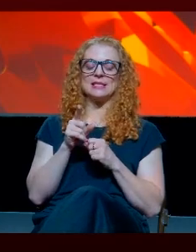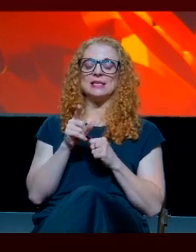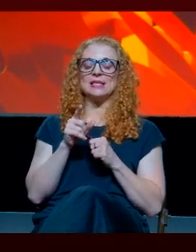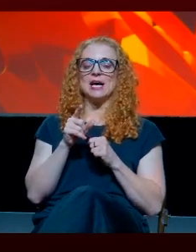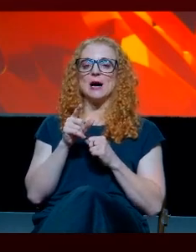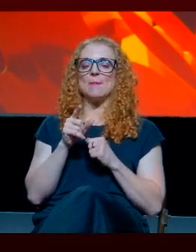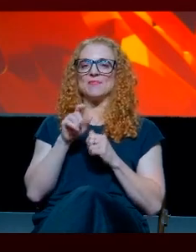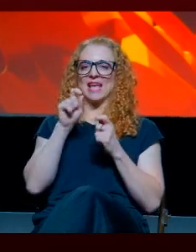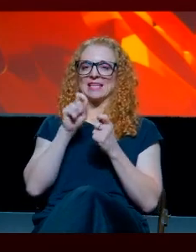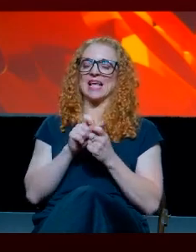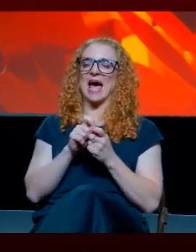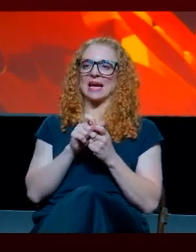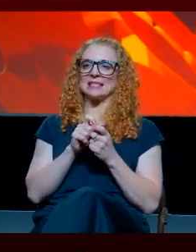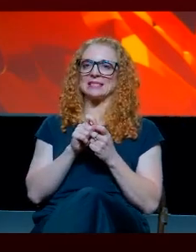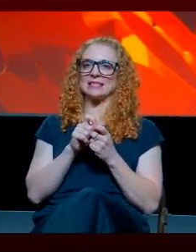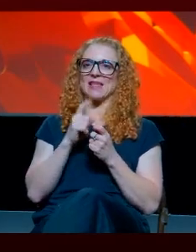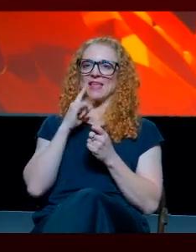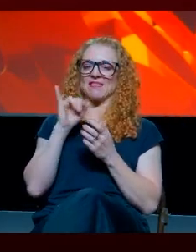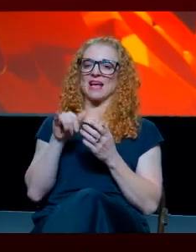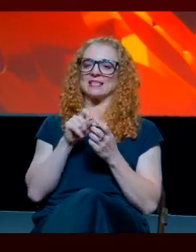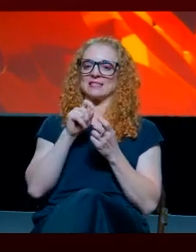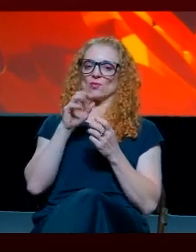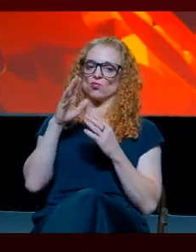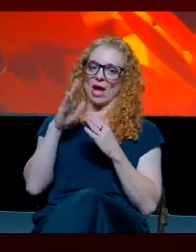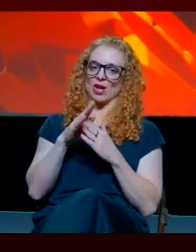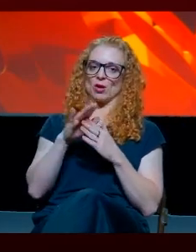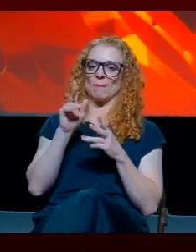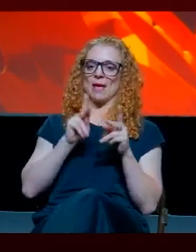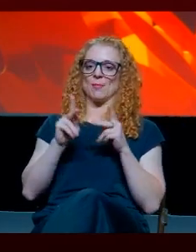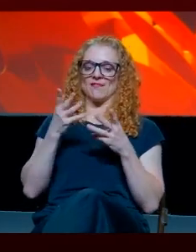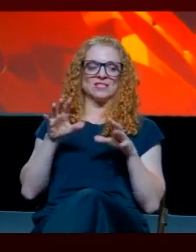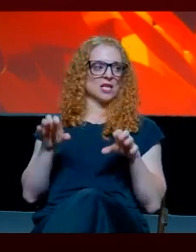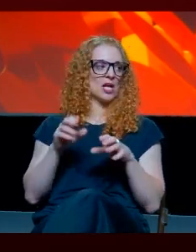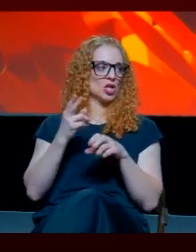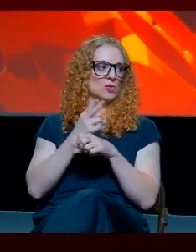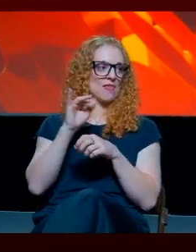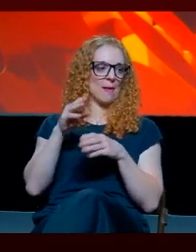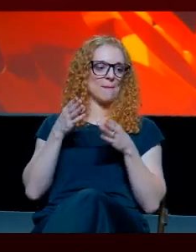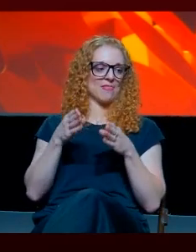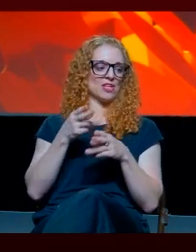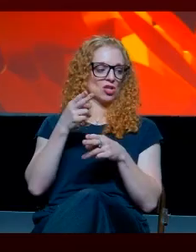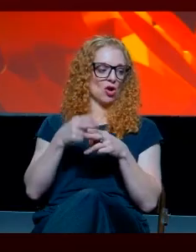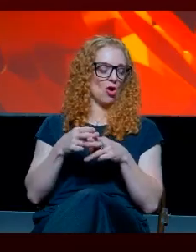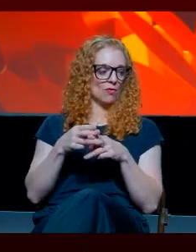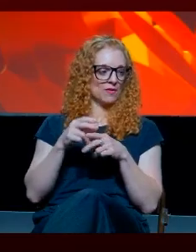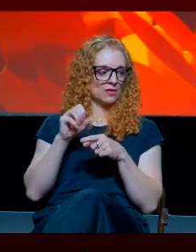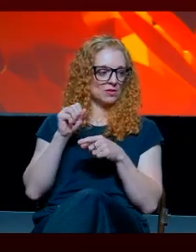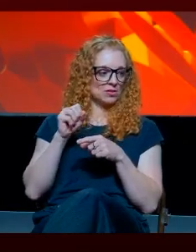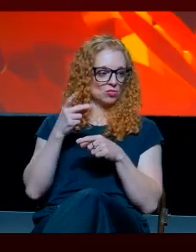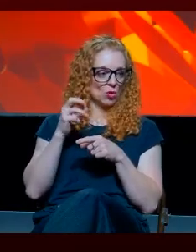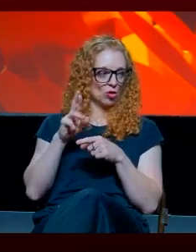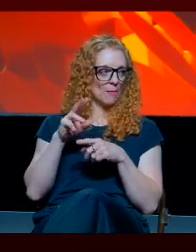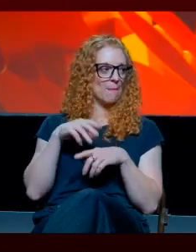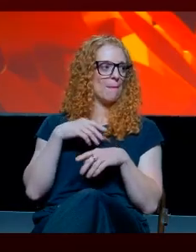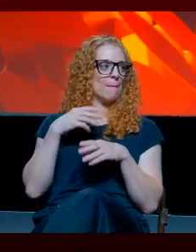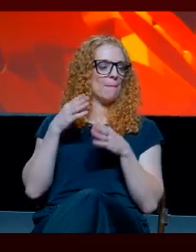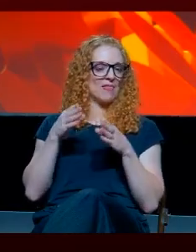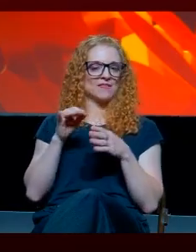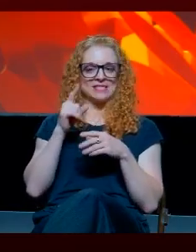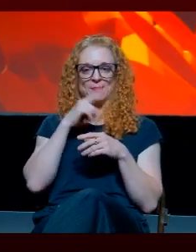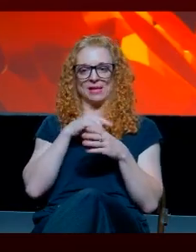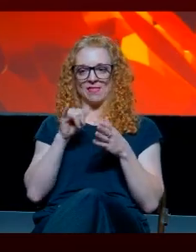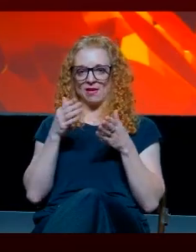the exact, I think that is the record that people have done using a method called the Schrodinger method of simulating the wave function